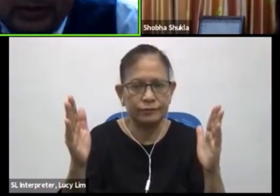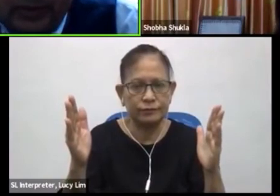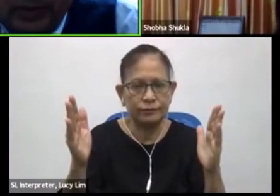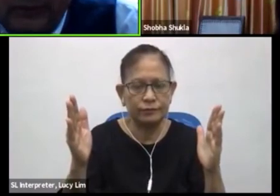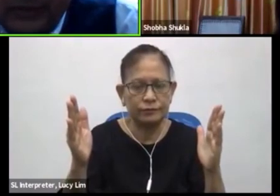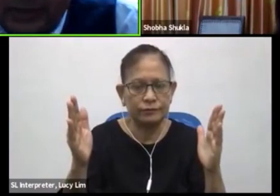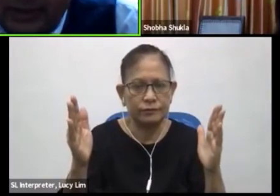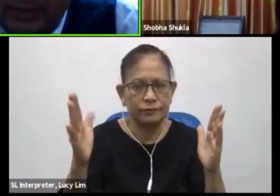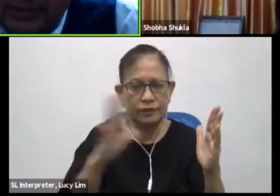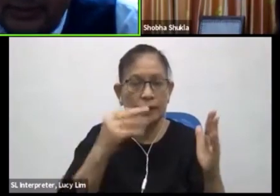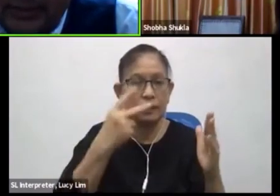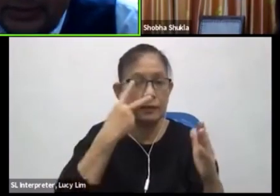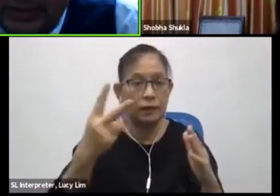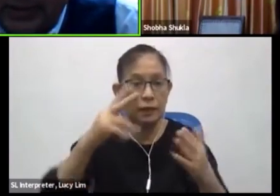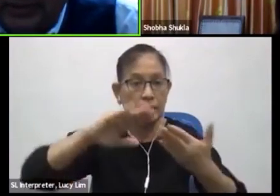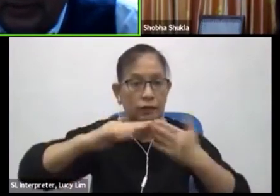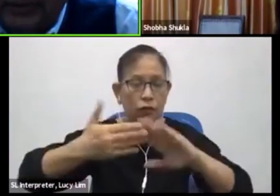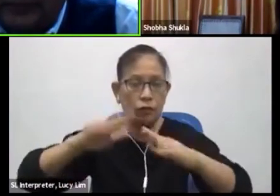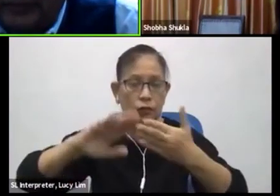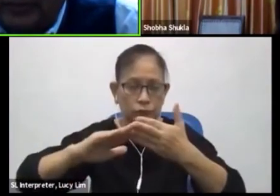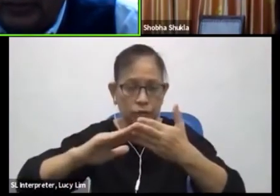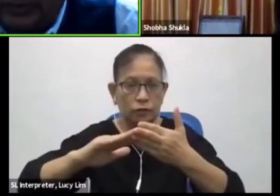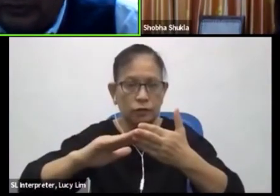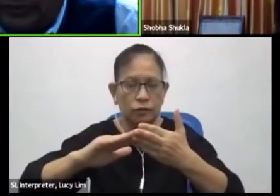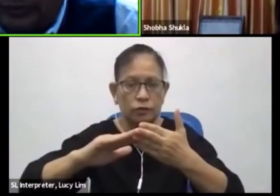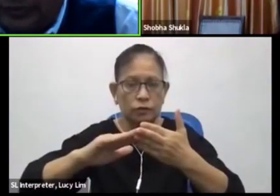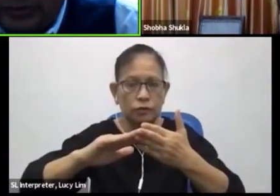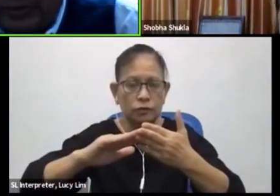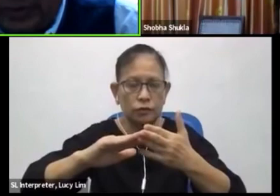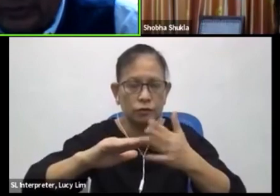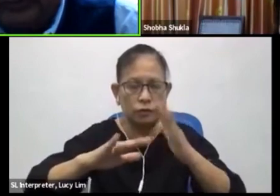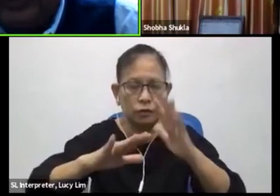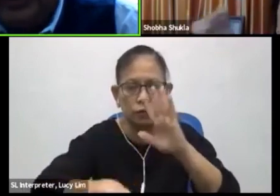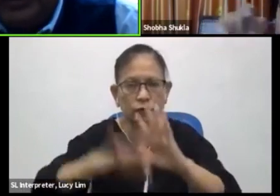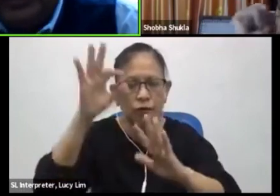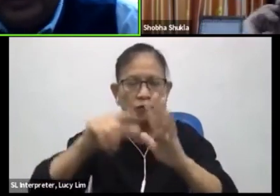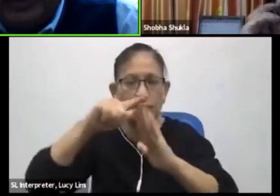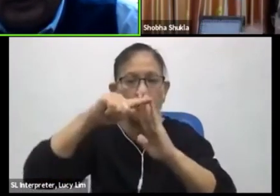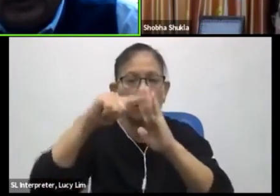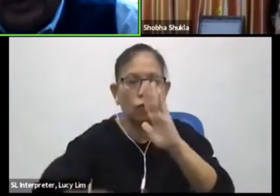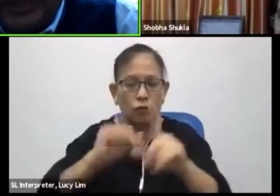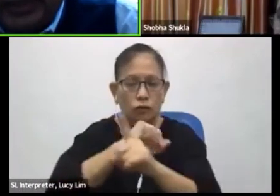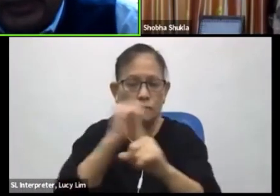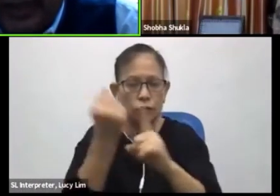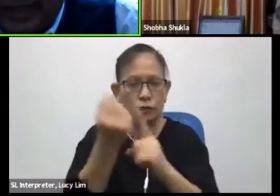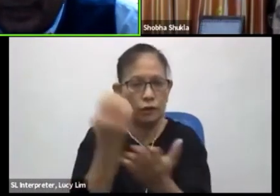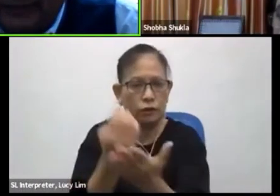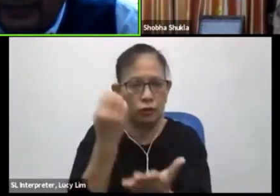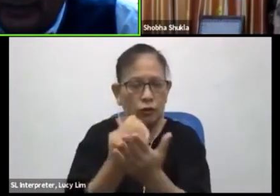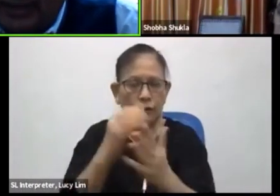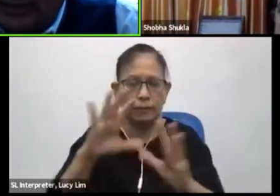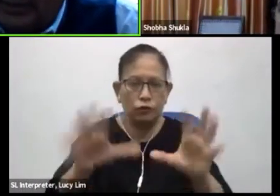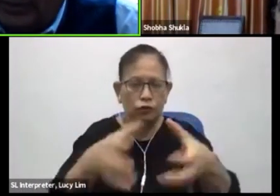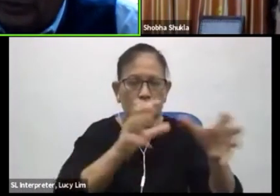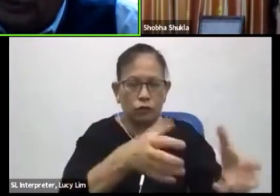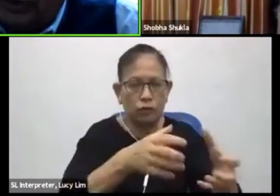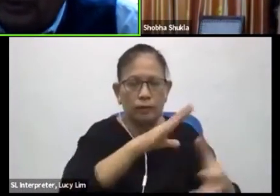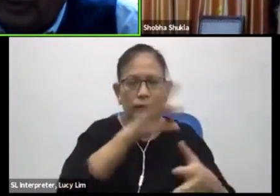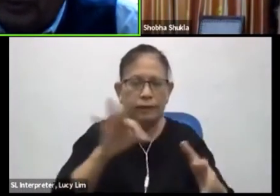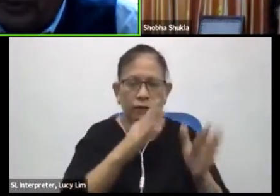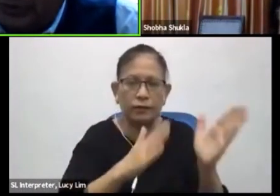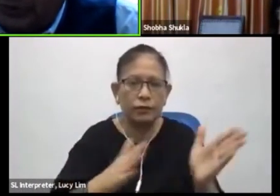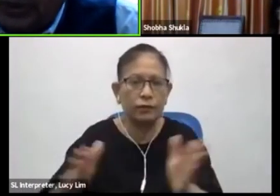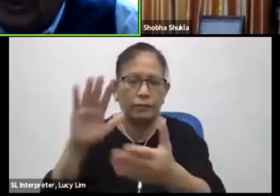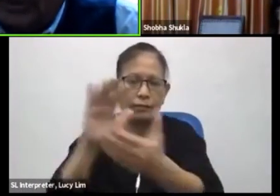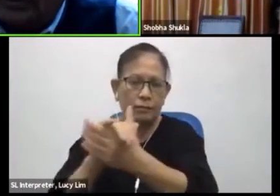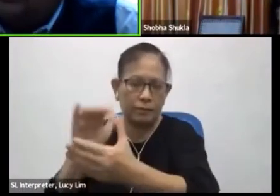looking at the community which I did the study, they were from the low socioeconomic group. And also the age at marriage within that socioeconomic